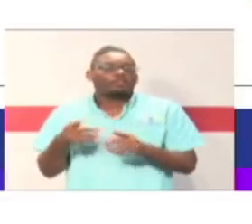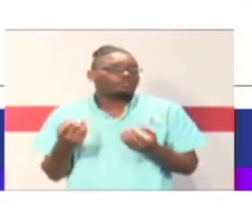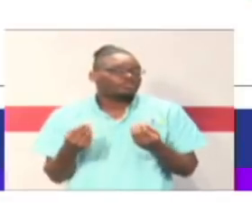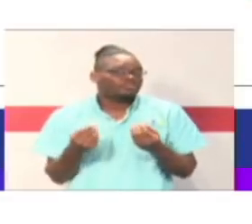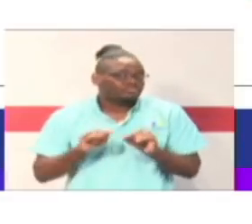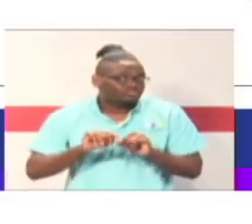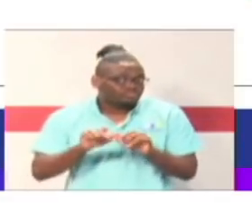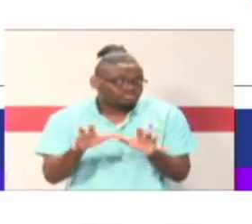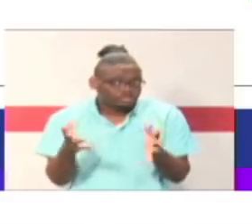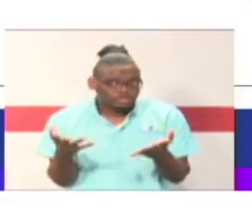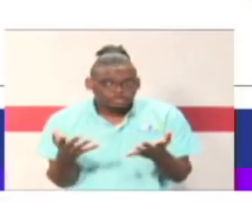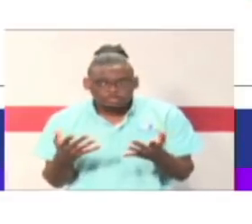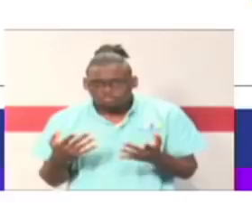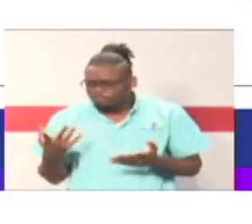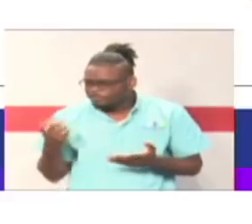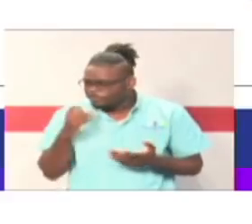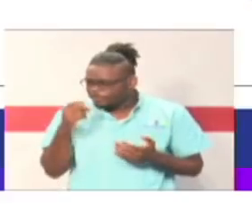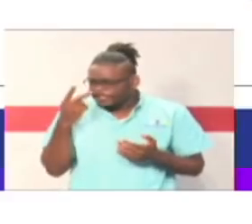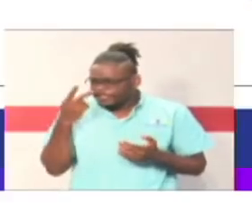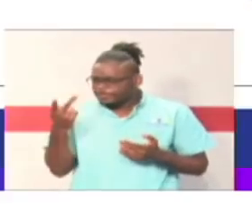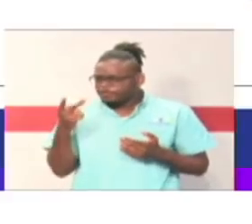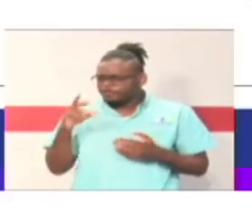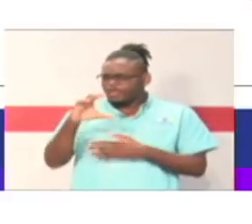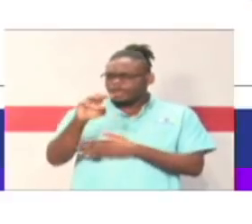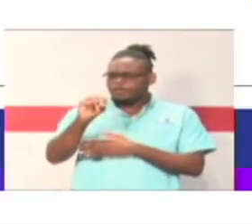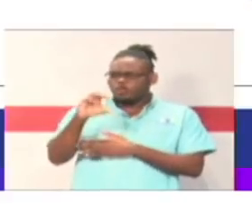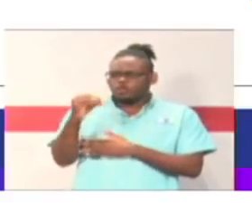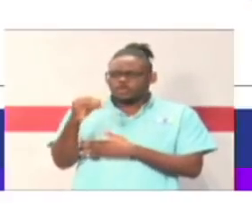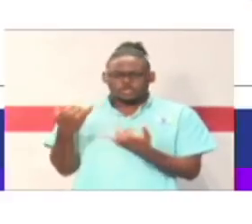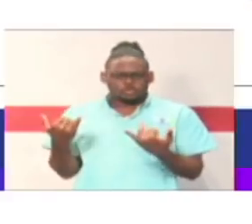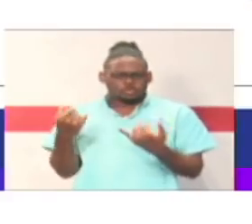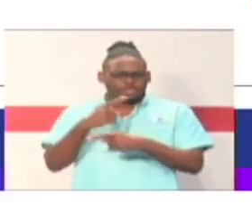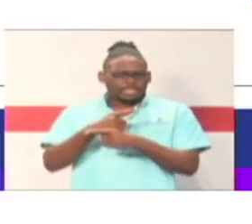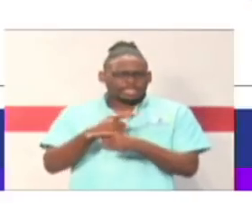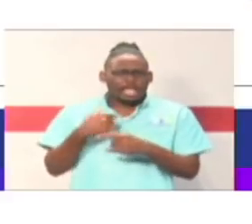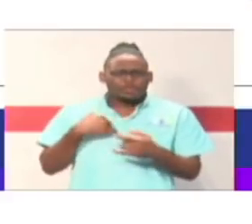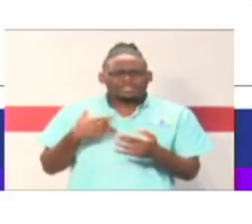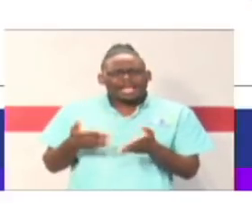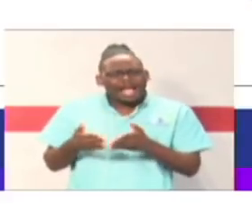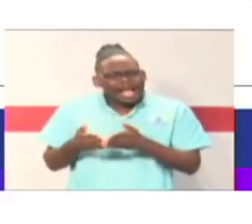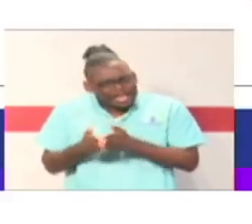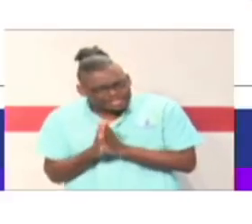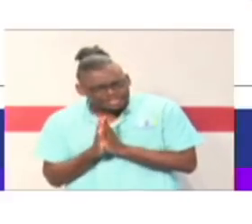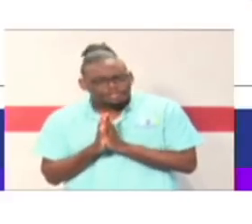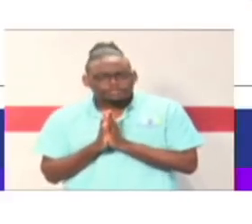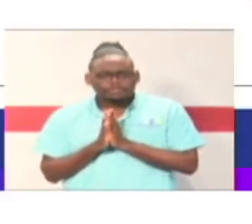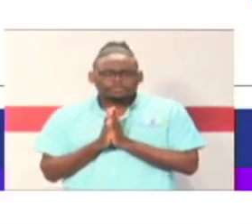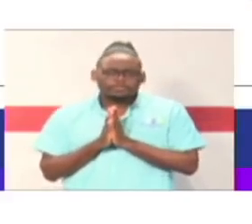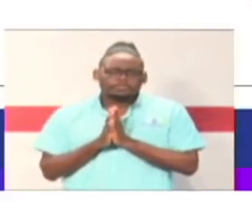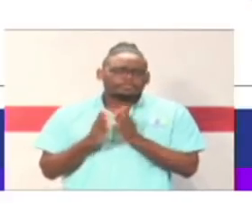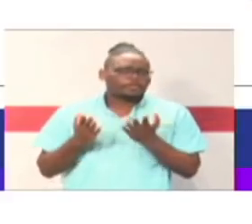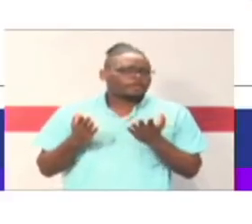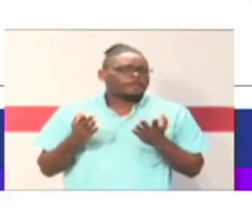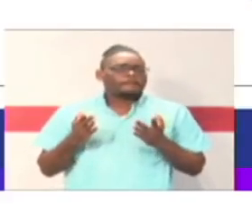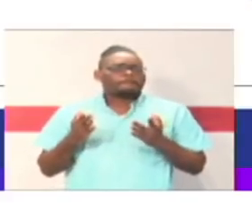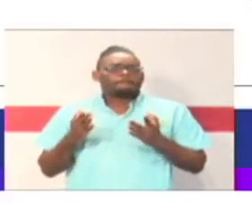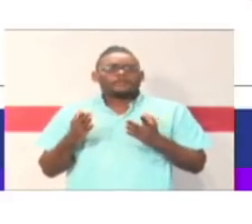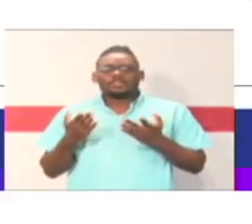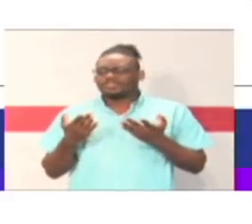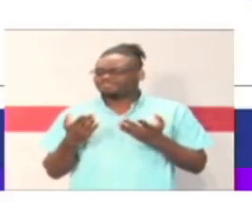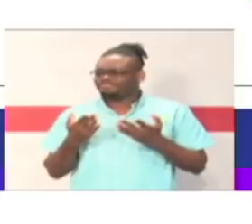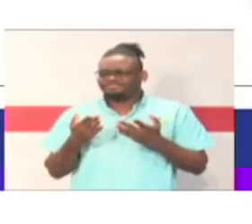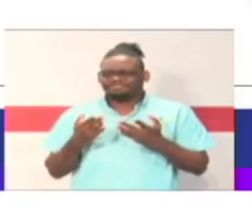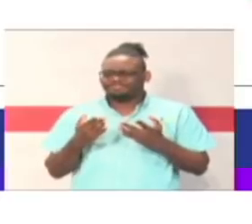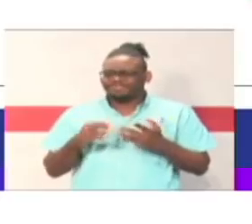I'll ask it nonetheless. Has there been any discussions on the Abdala and the Sputnik vaccines coming to Trinidad and